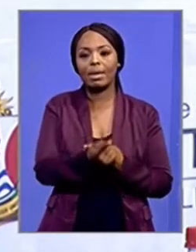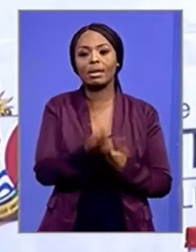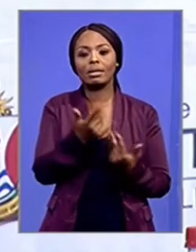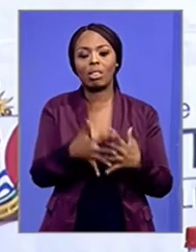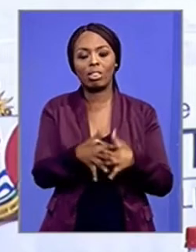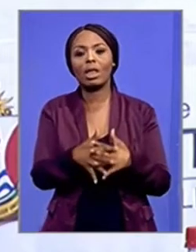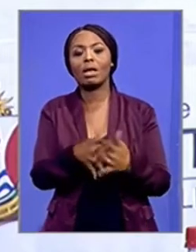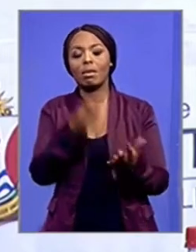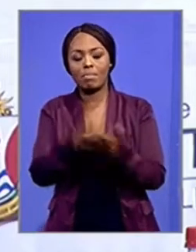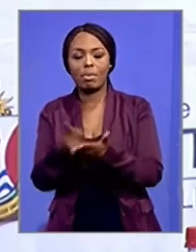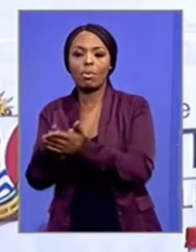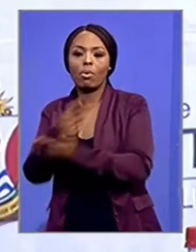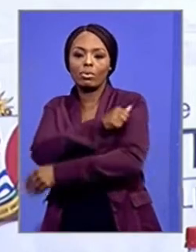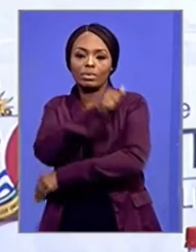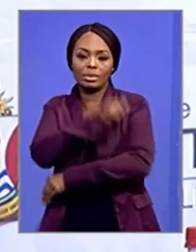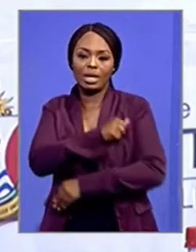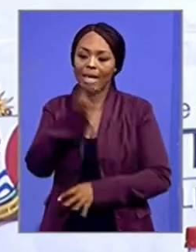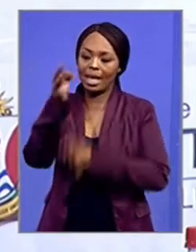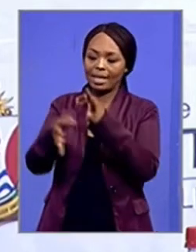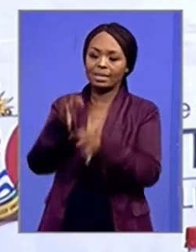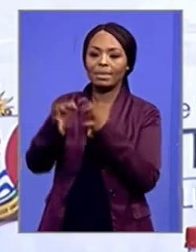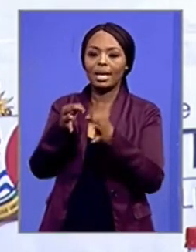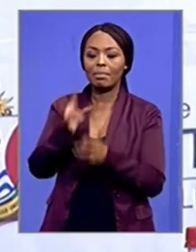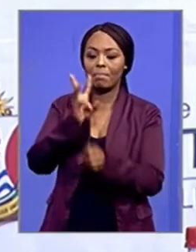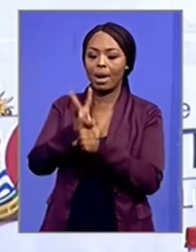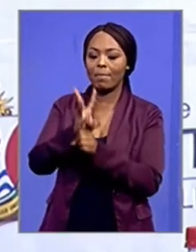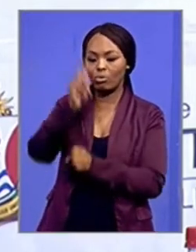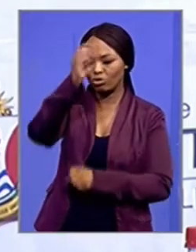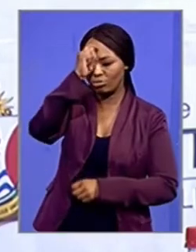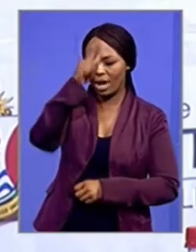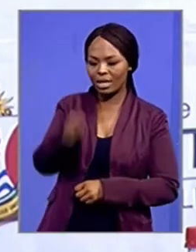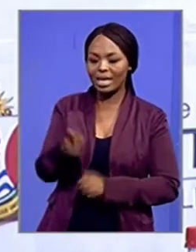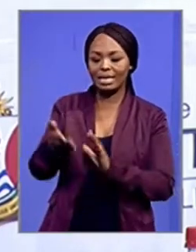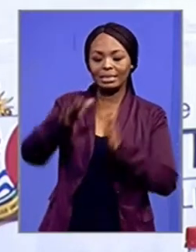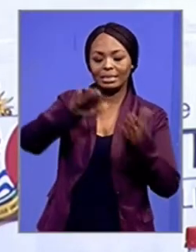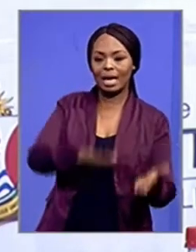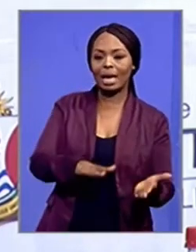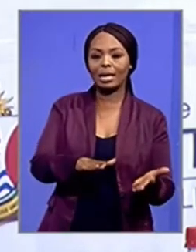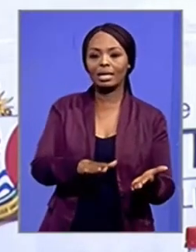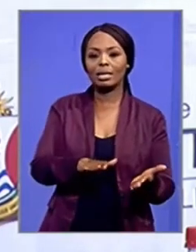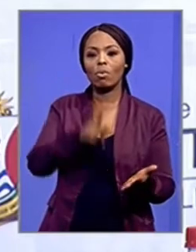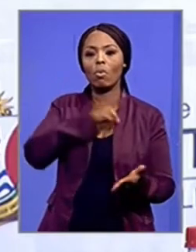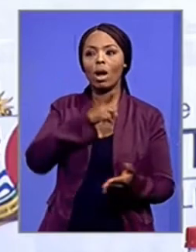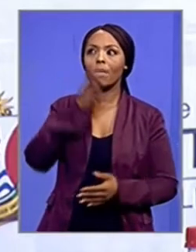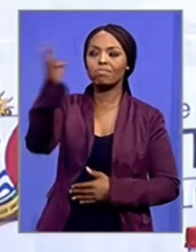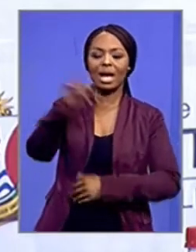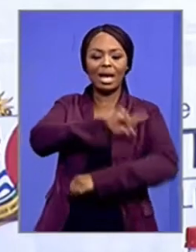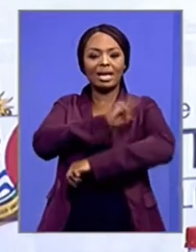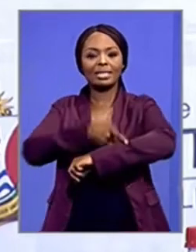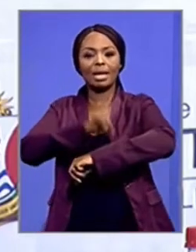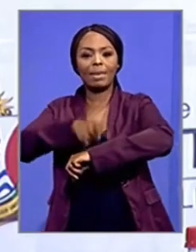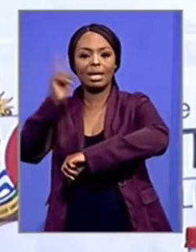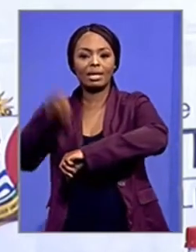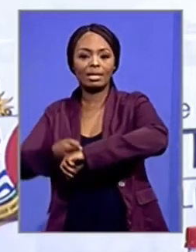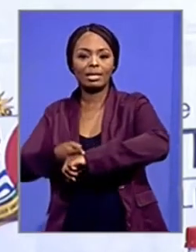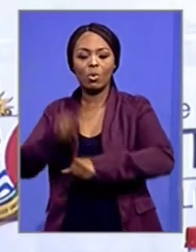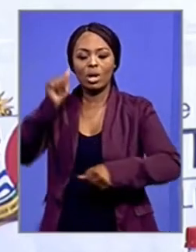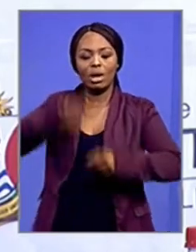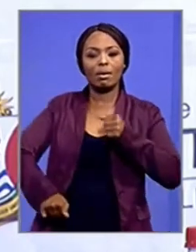How do you explain to mothers of these boys that they died in our care because of septic